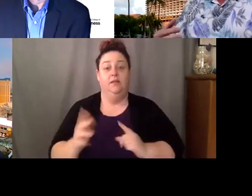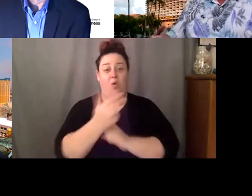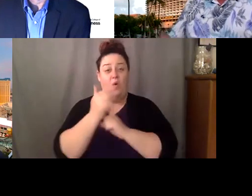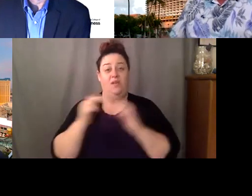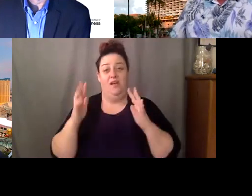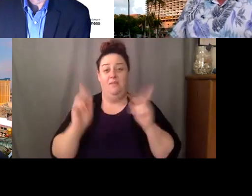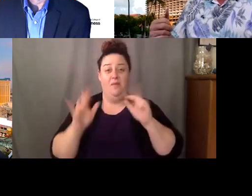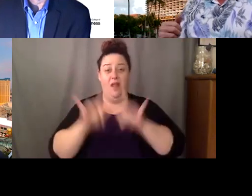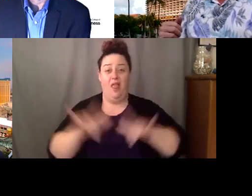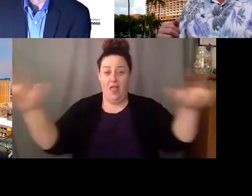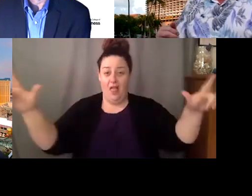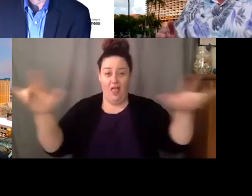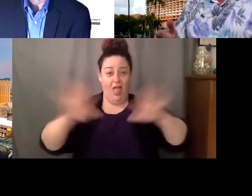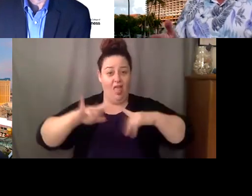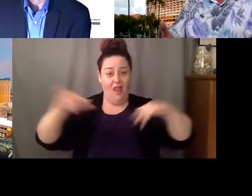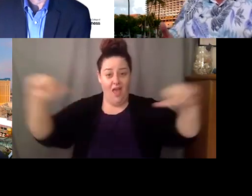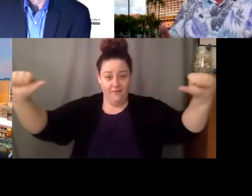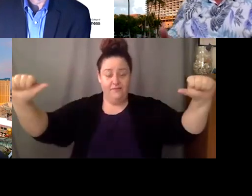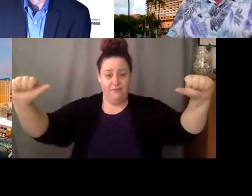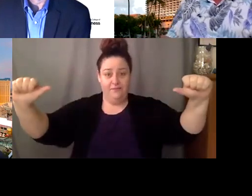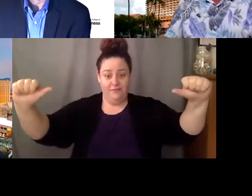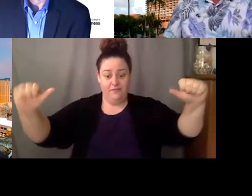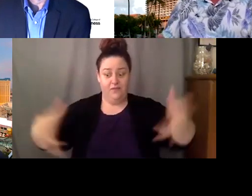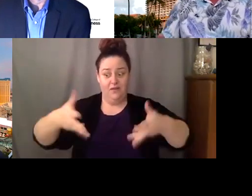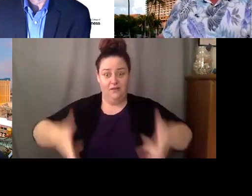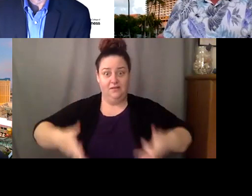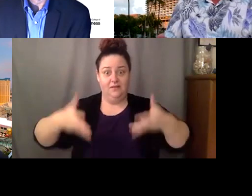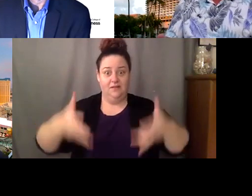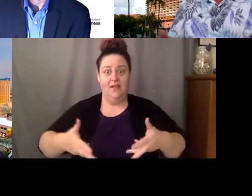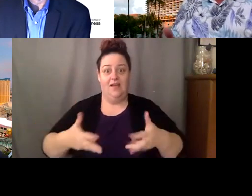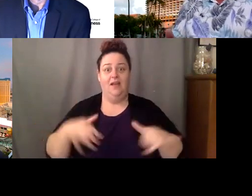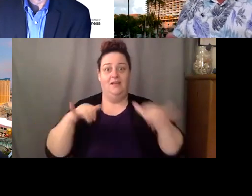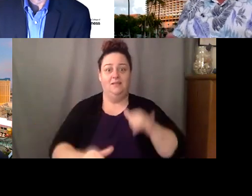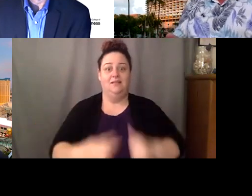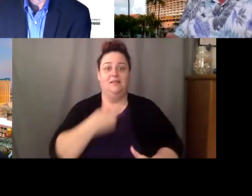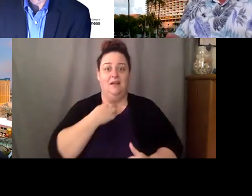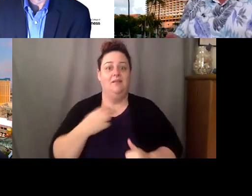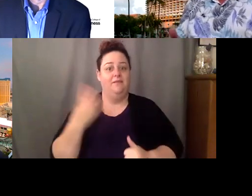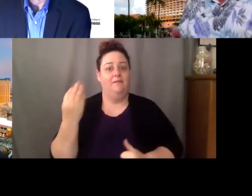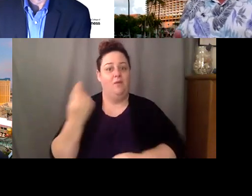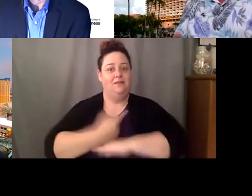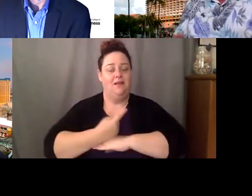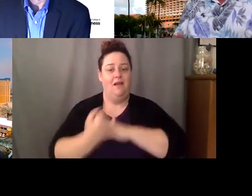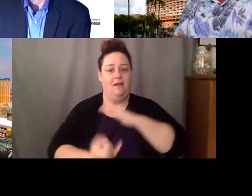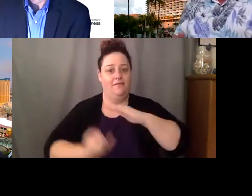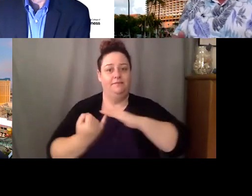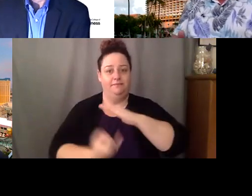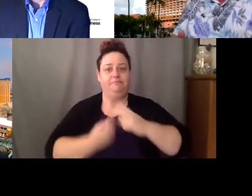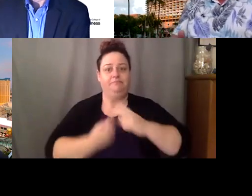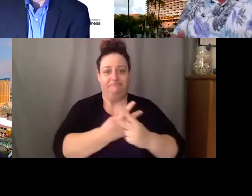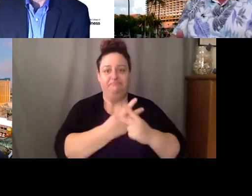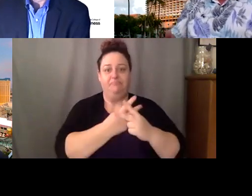out, everybody went home, and then you were subject to that 14-day quarantine. And that remained in effect